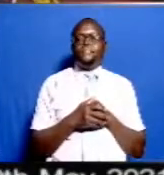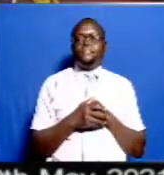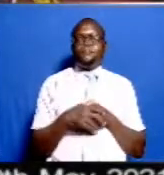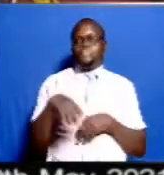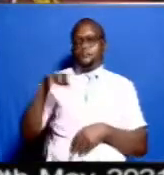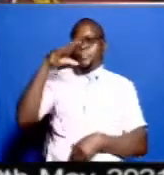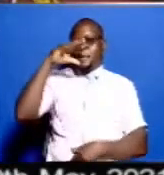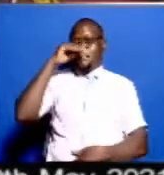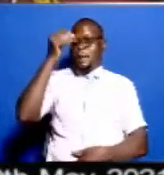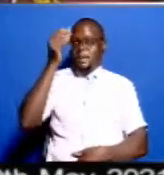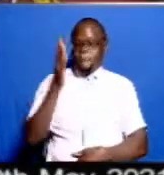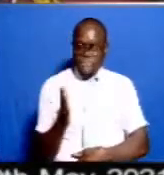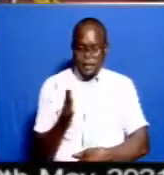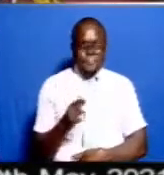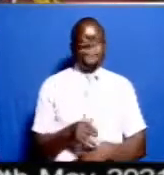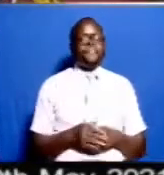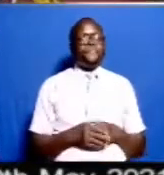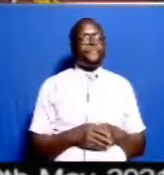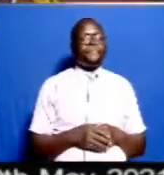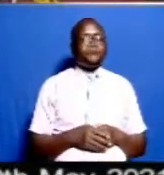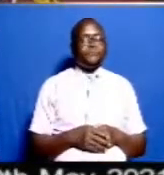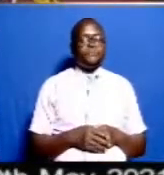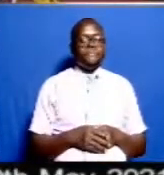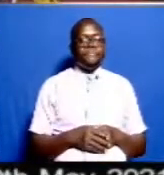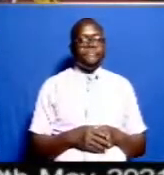Madam Speaker,